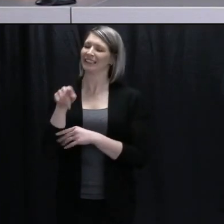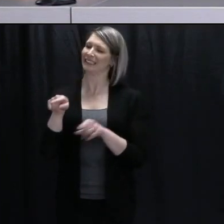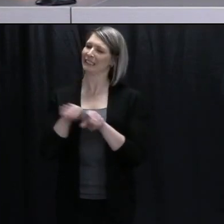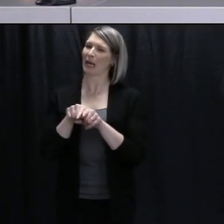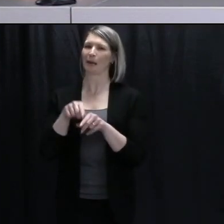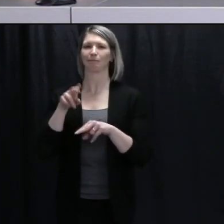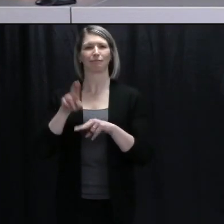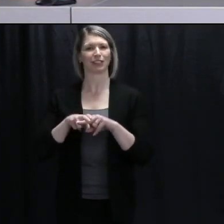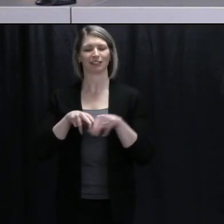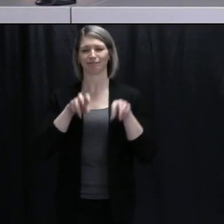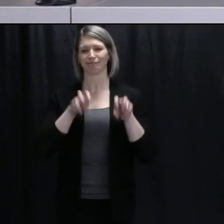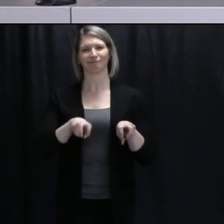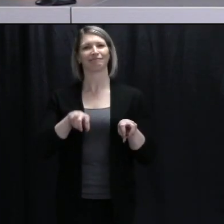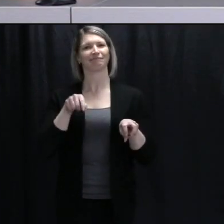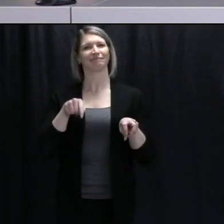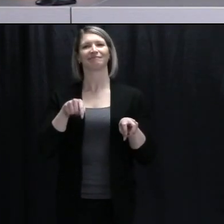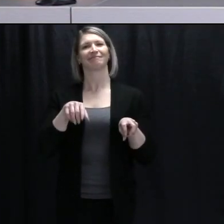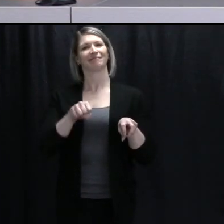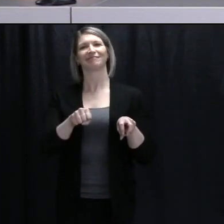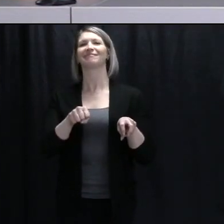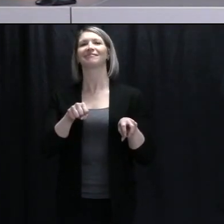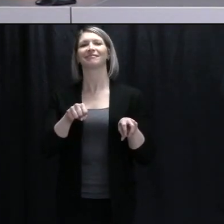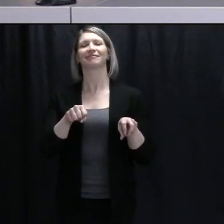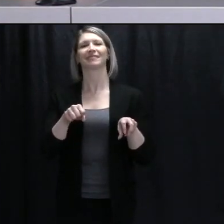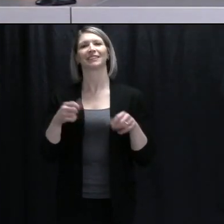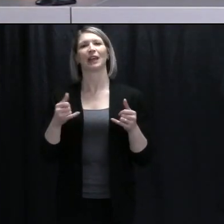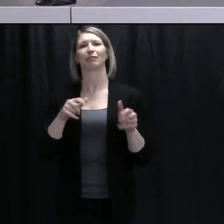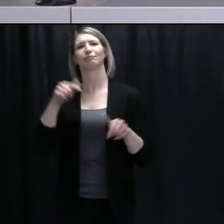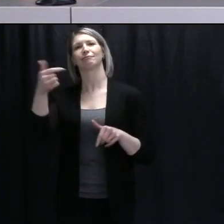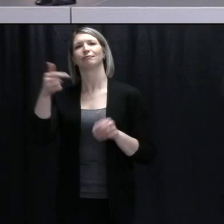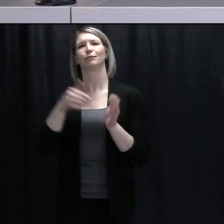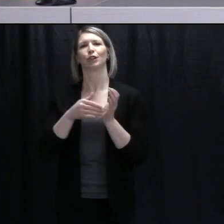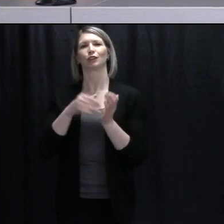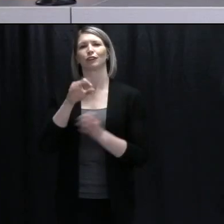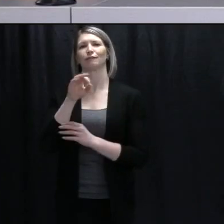to Dr. Fitzgerald for her update.